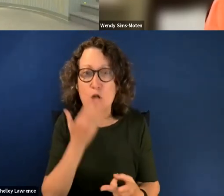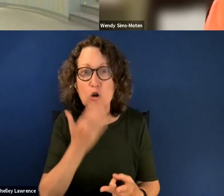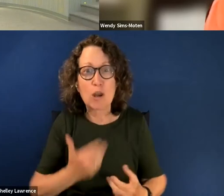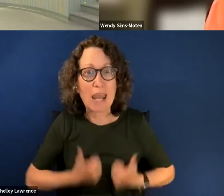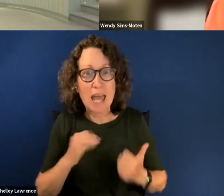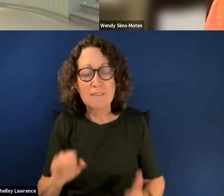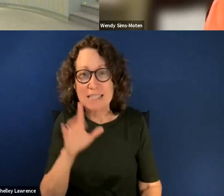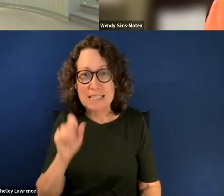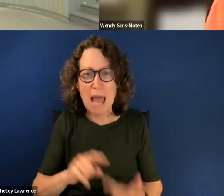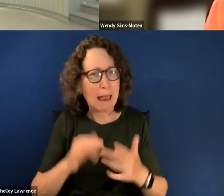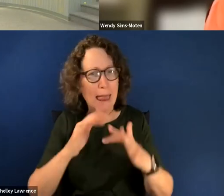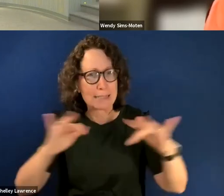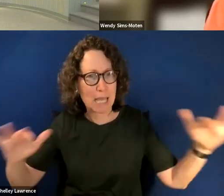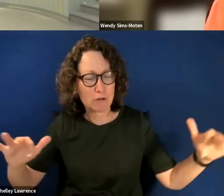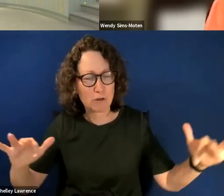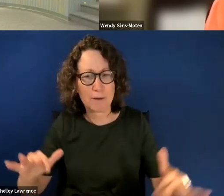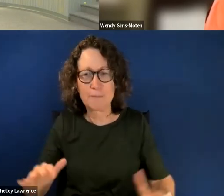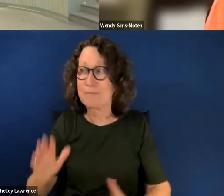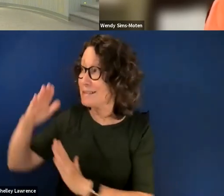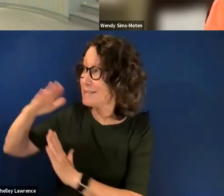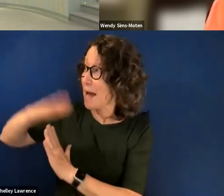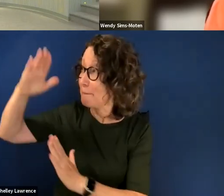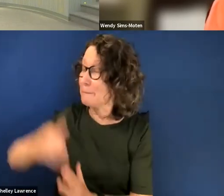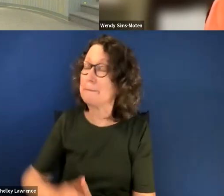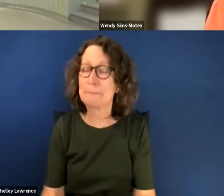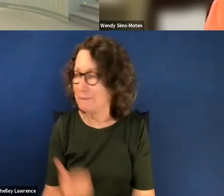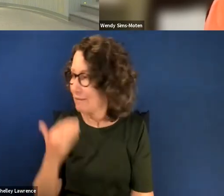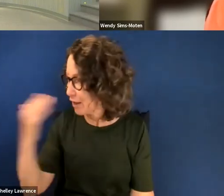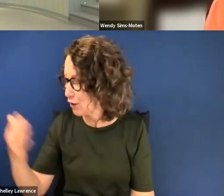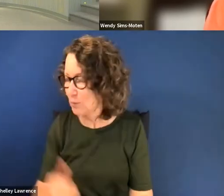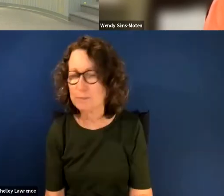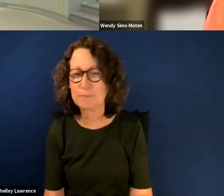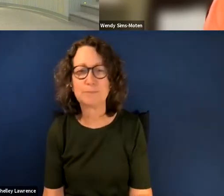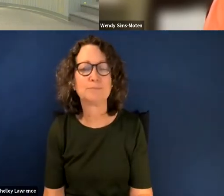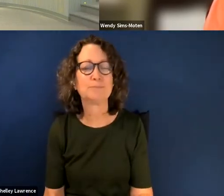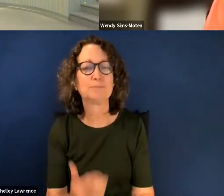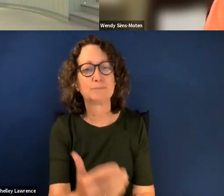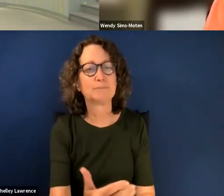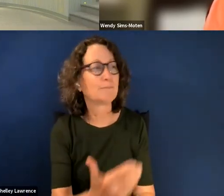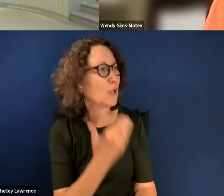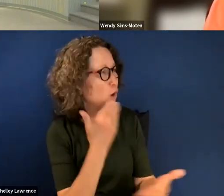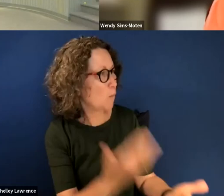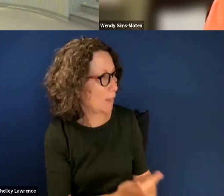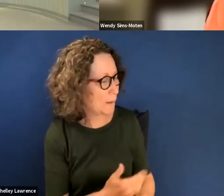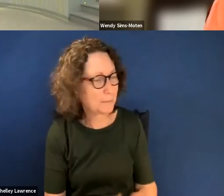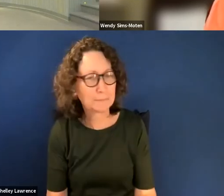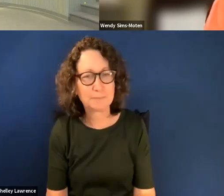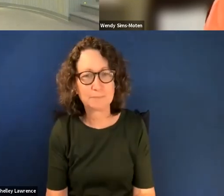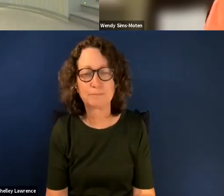lifestyle, etc. Time. Thank you. You're welcome.